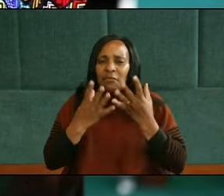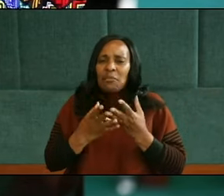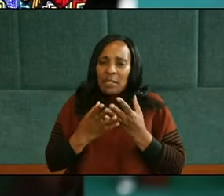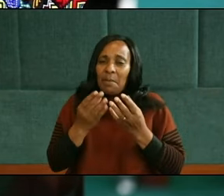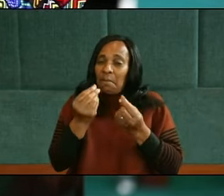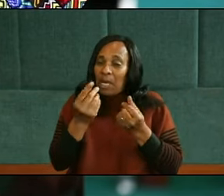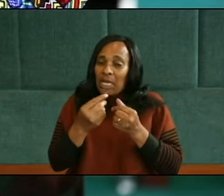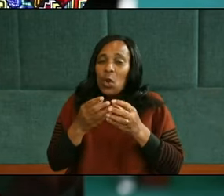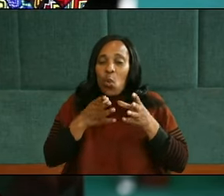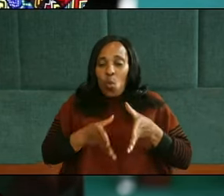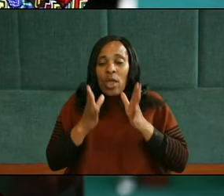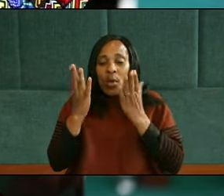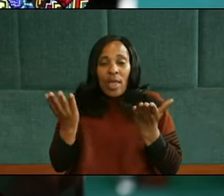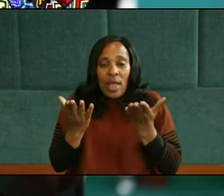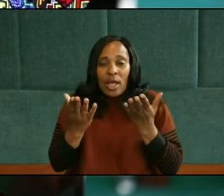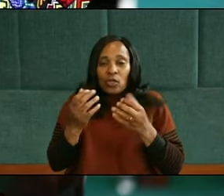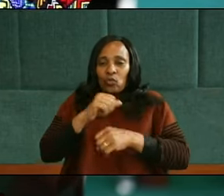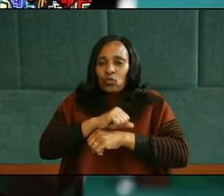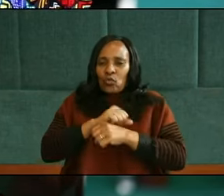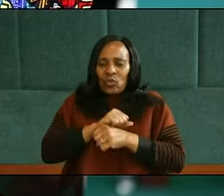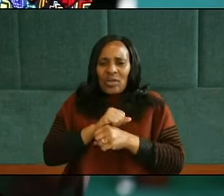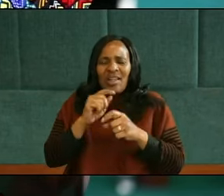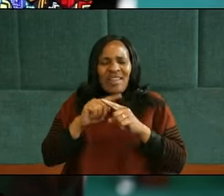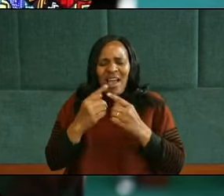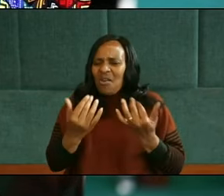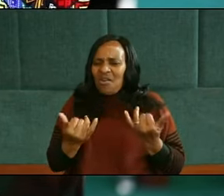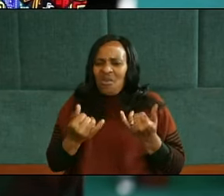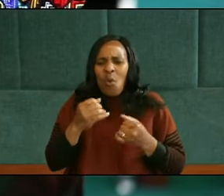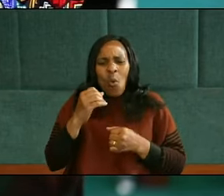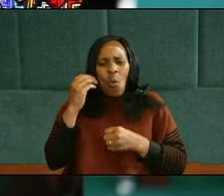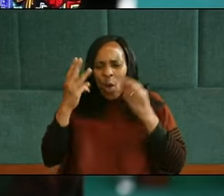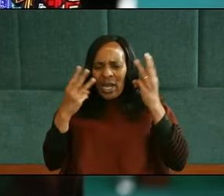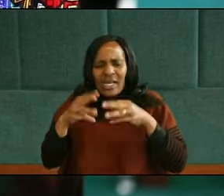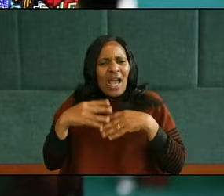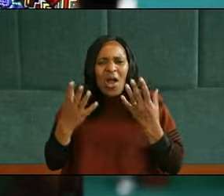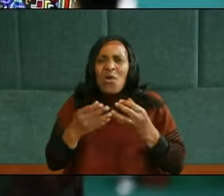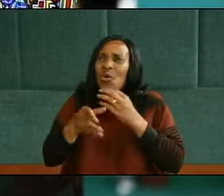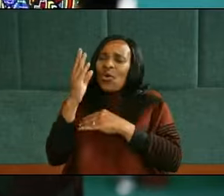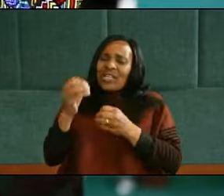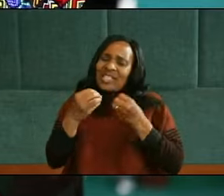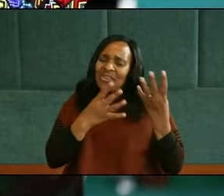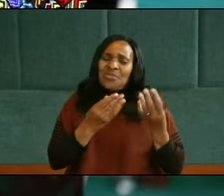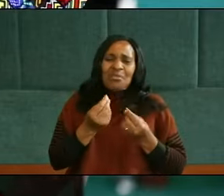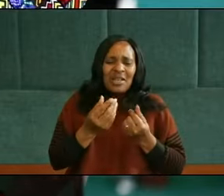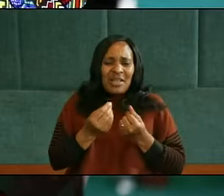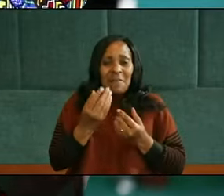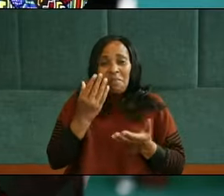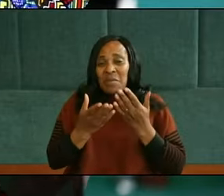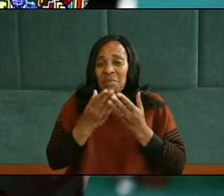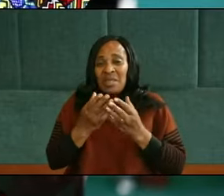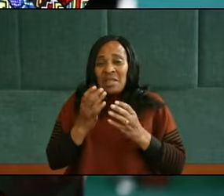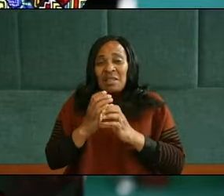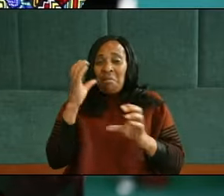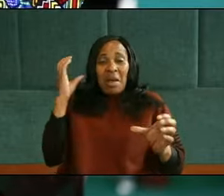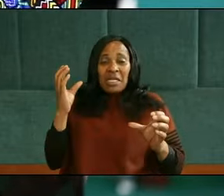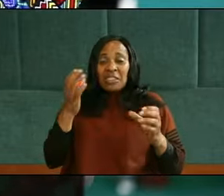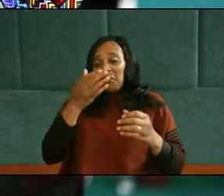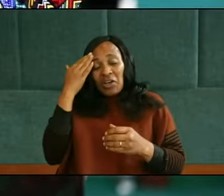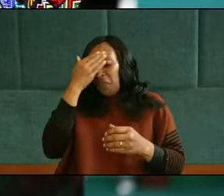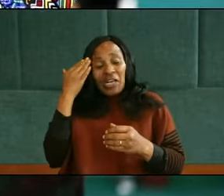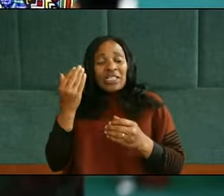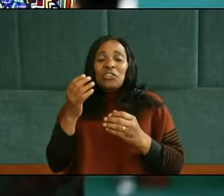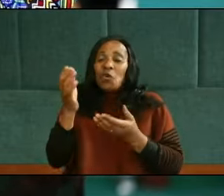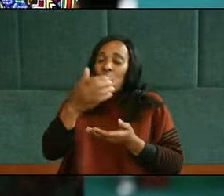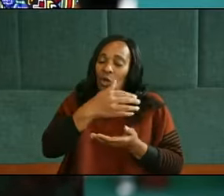way to school. Achia wondered how God might give her some money. Perhaps the bus driver would forget to collect her